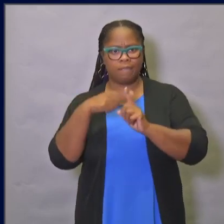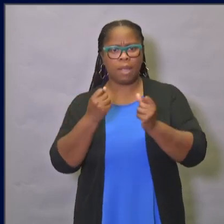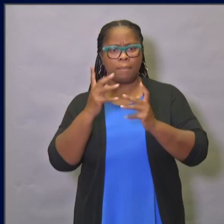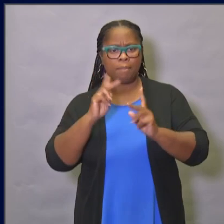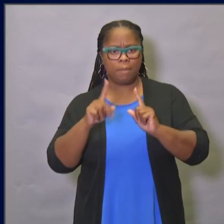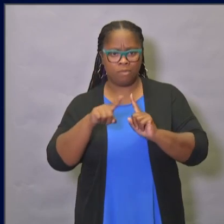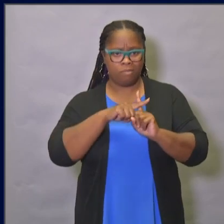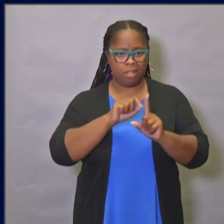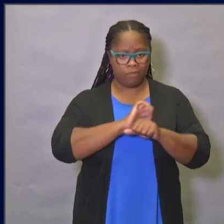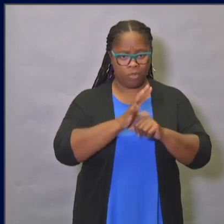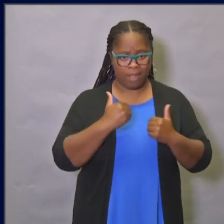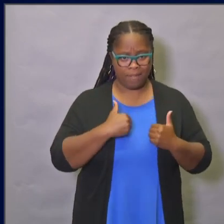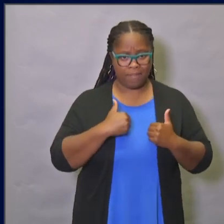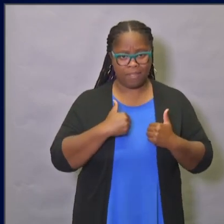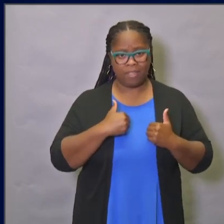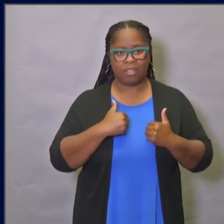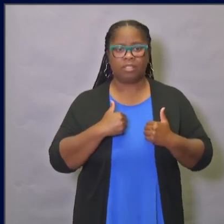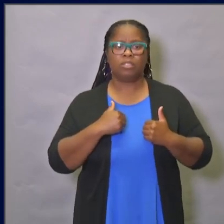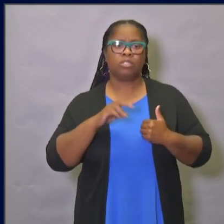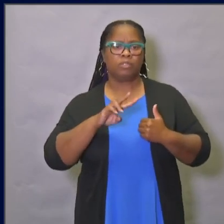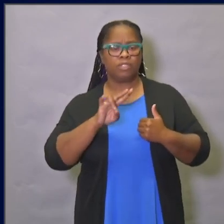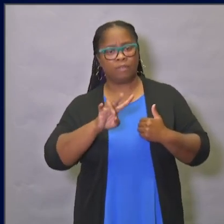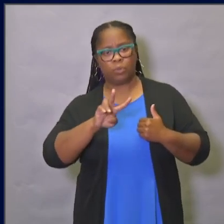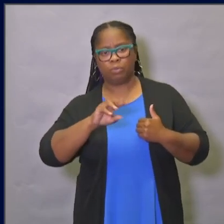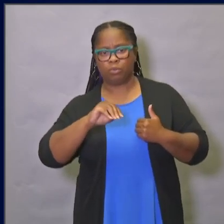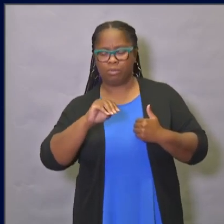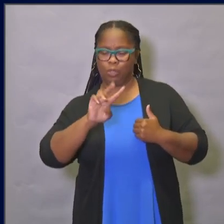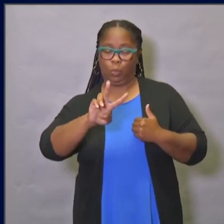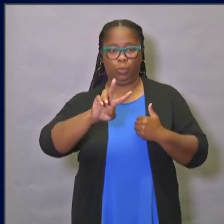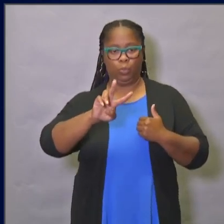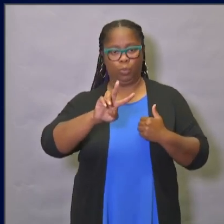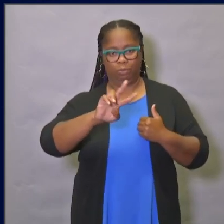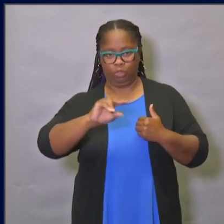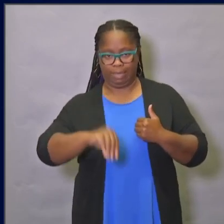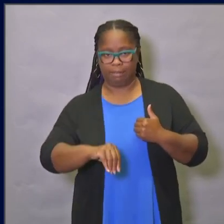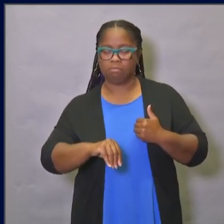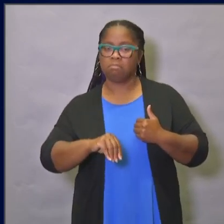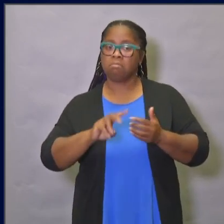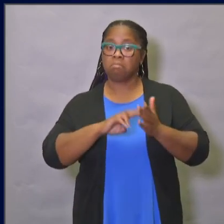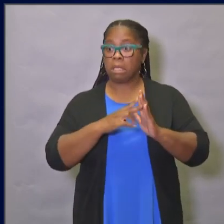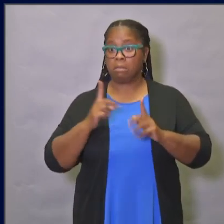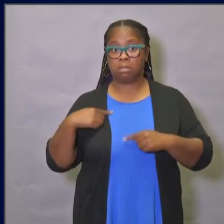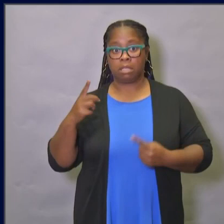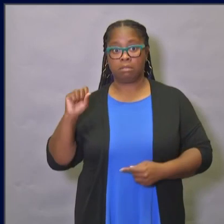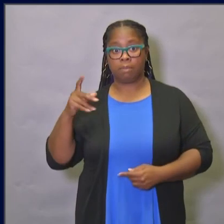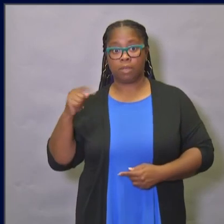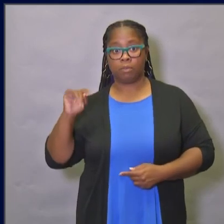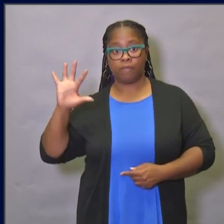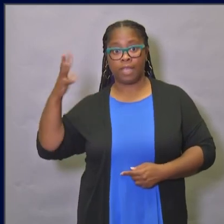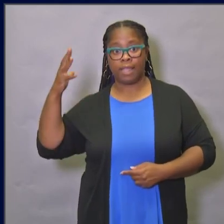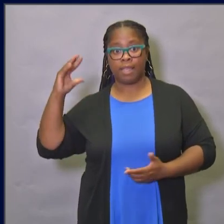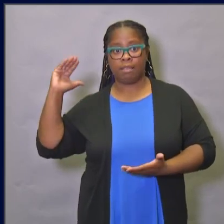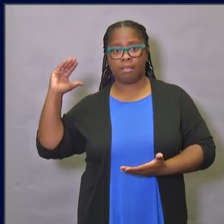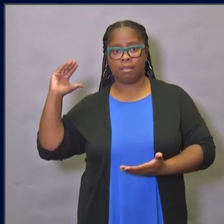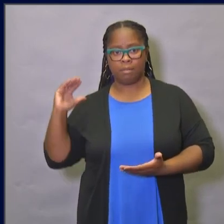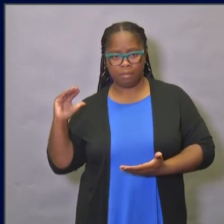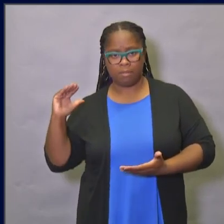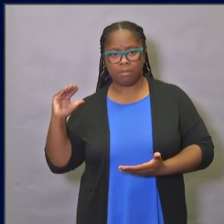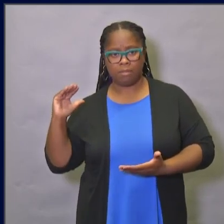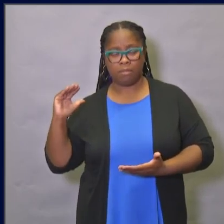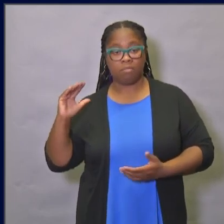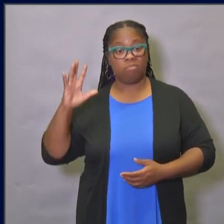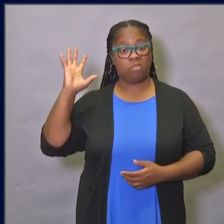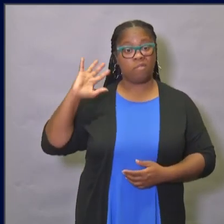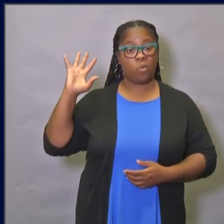These represent small decreases since September 5th, when the average number of daily cases was